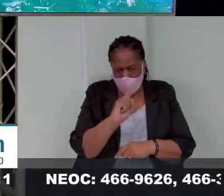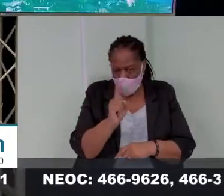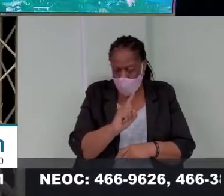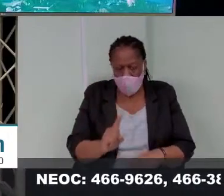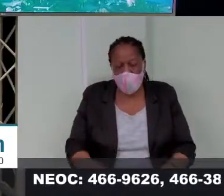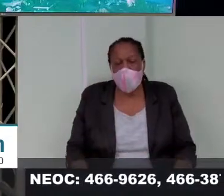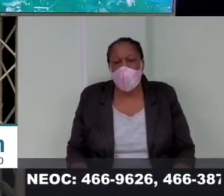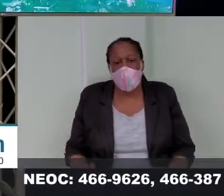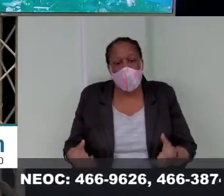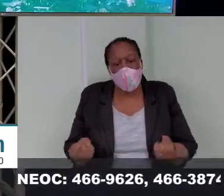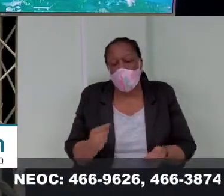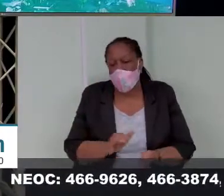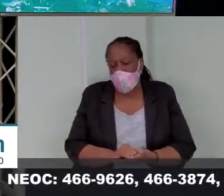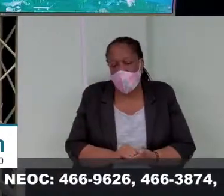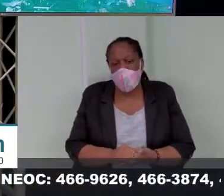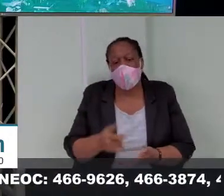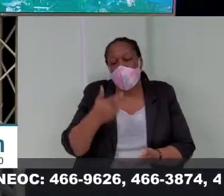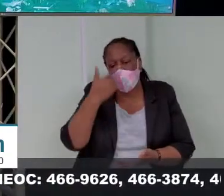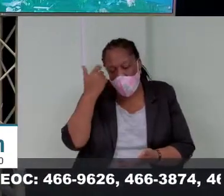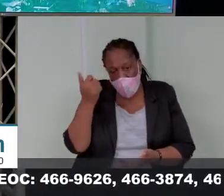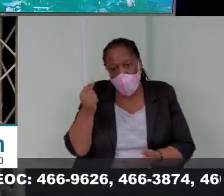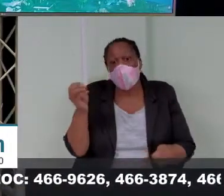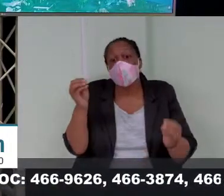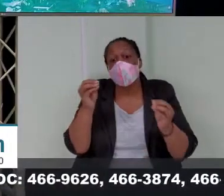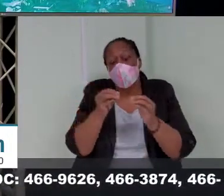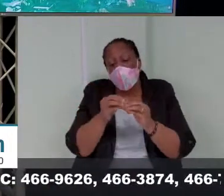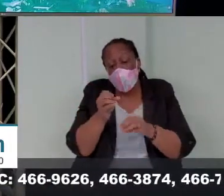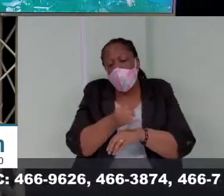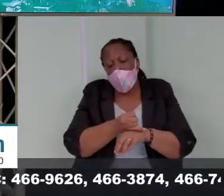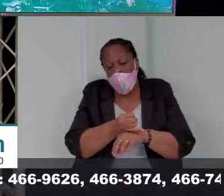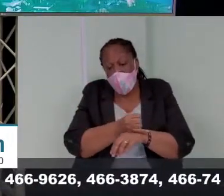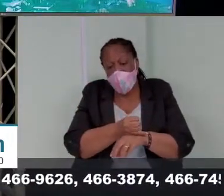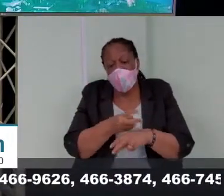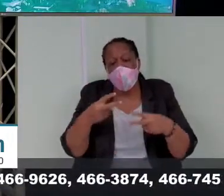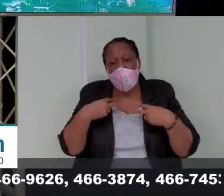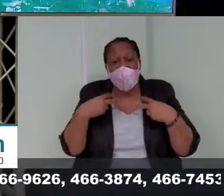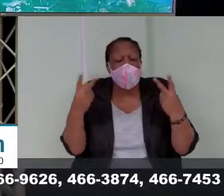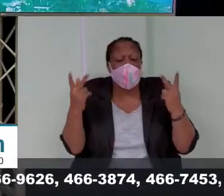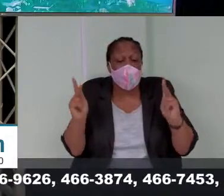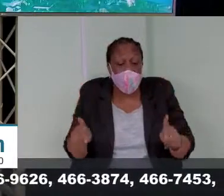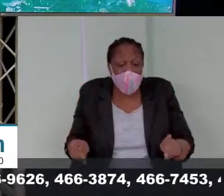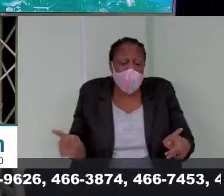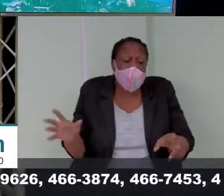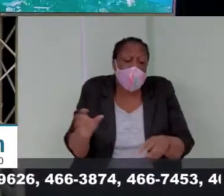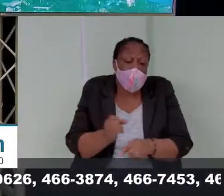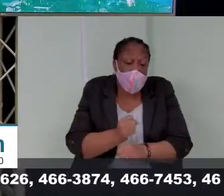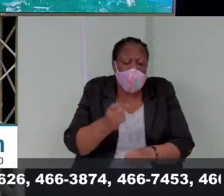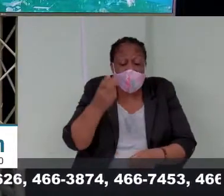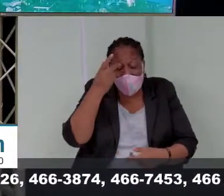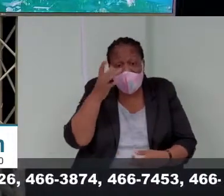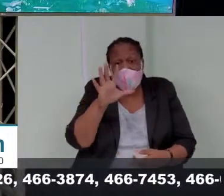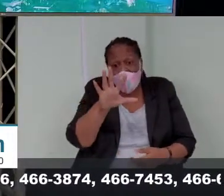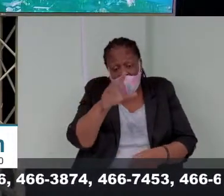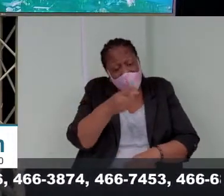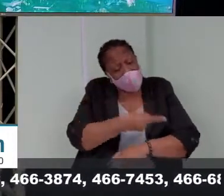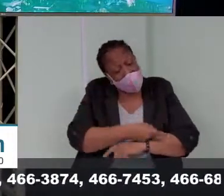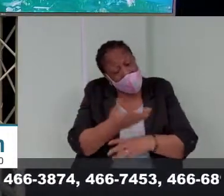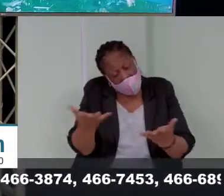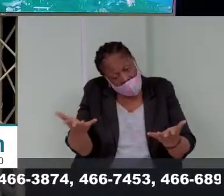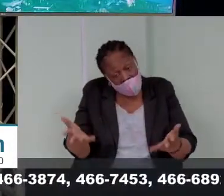so, regrettably right now, we are advising you to try your very best